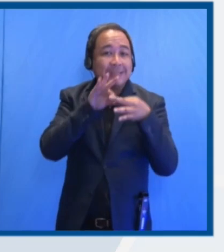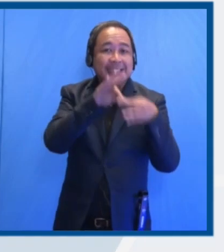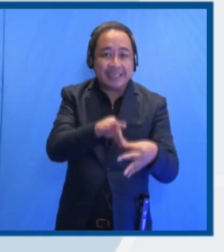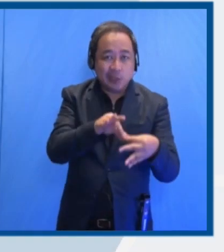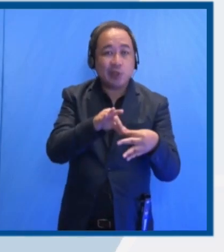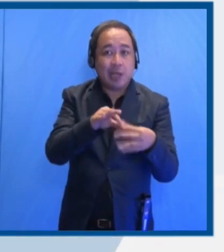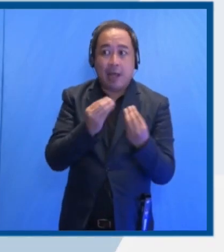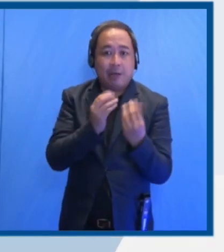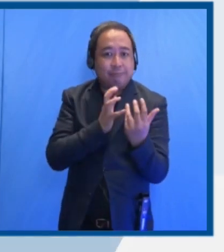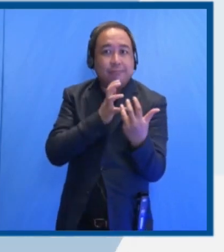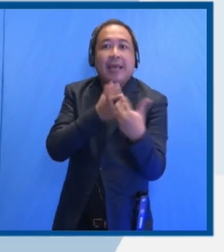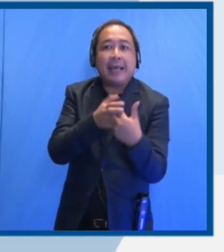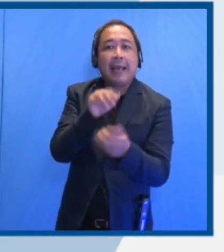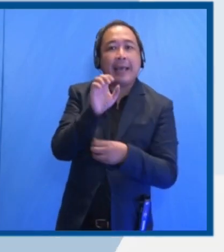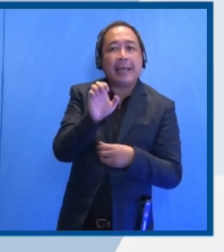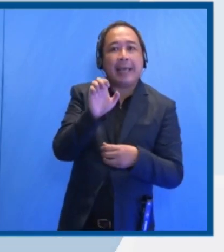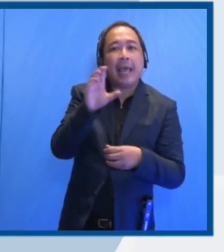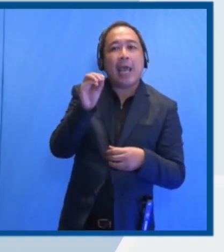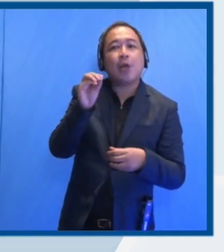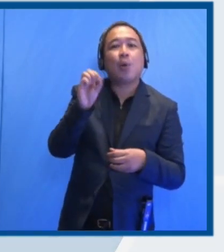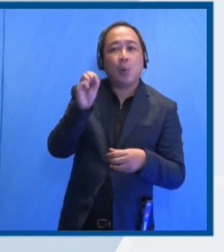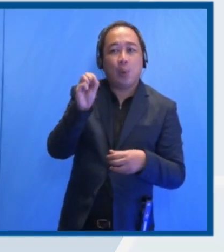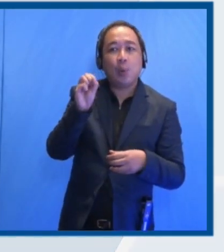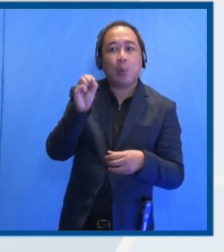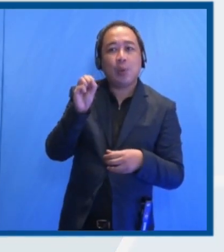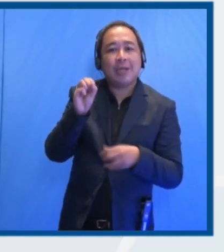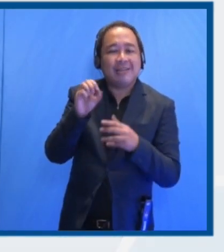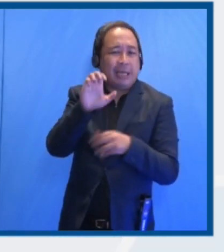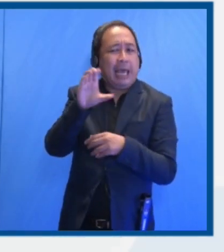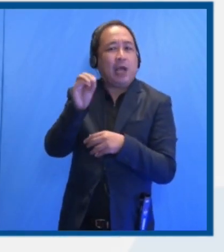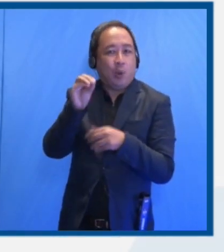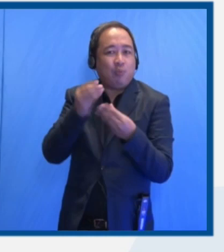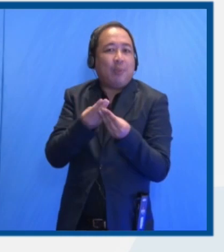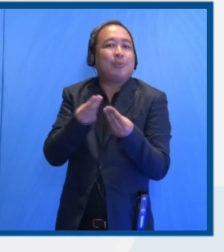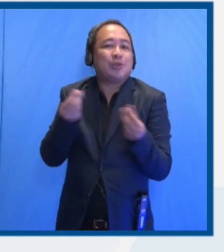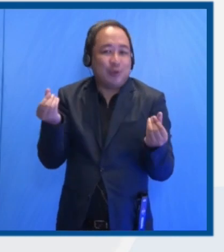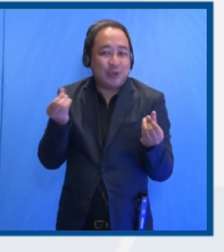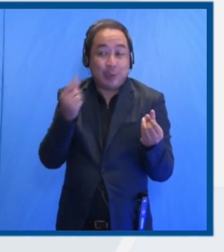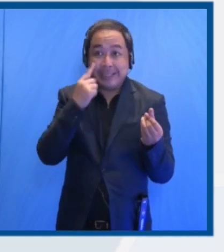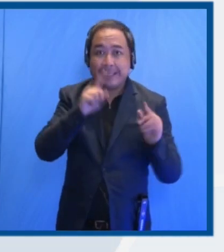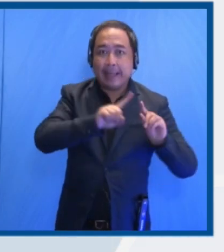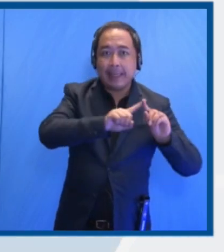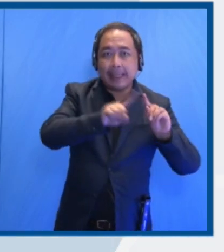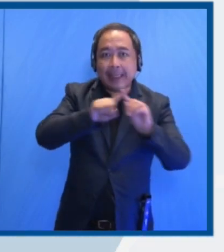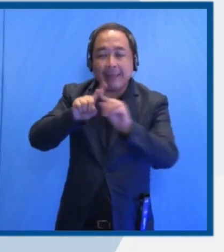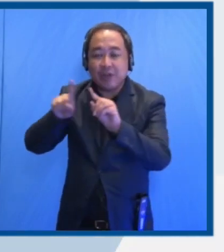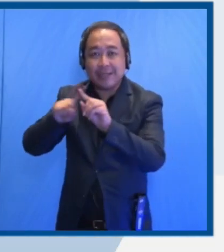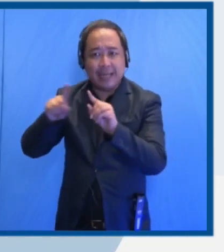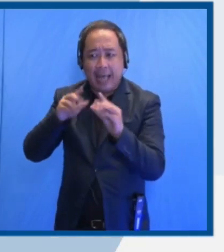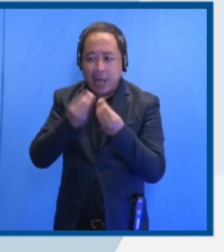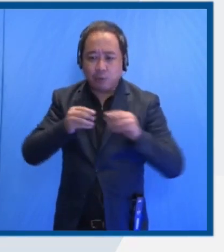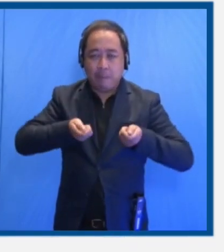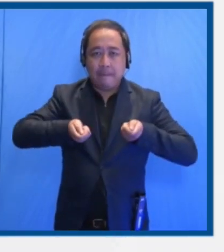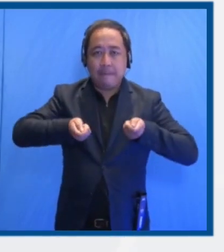ecosystem-based adaptation, EBA, as strong vehicles for comprehensive risk management to